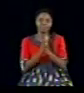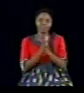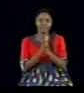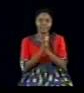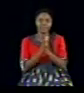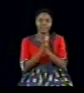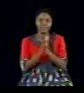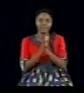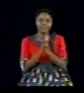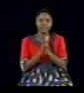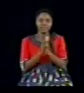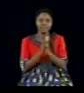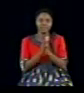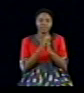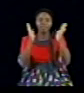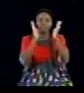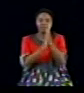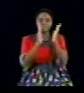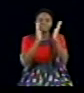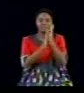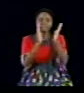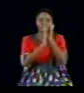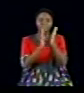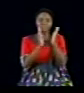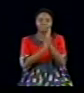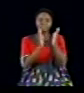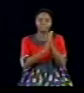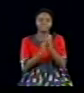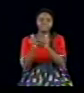Your hands together for the Lord.